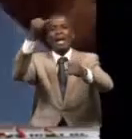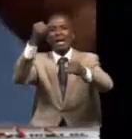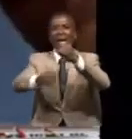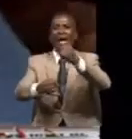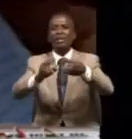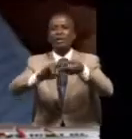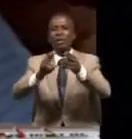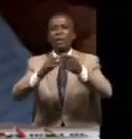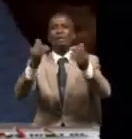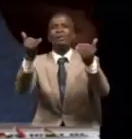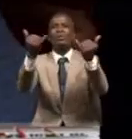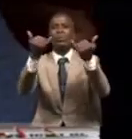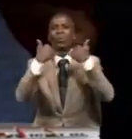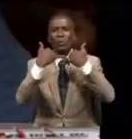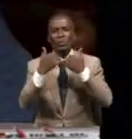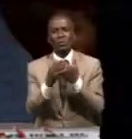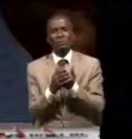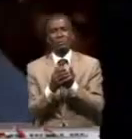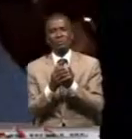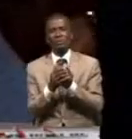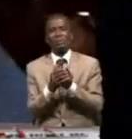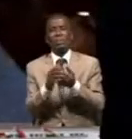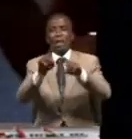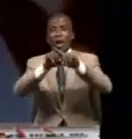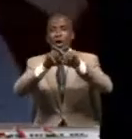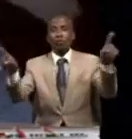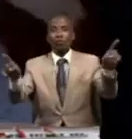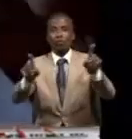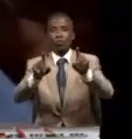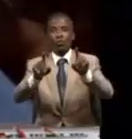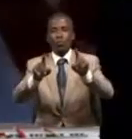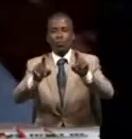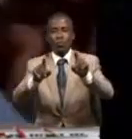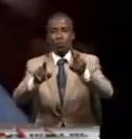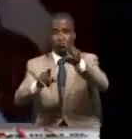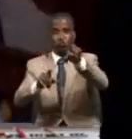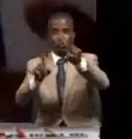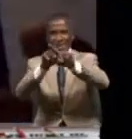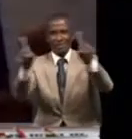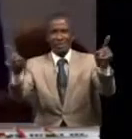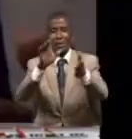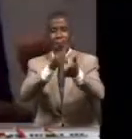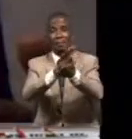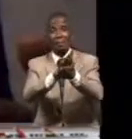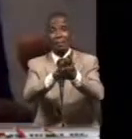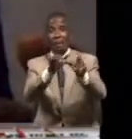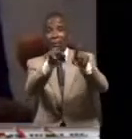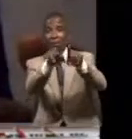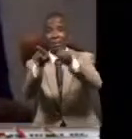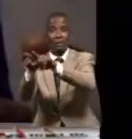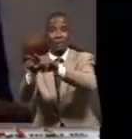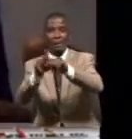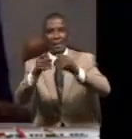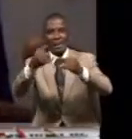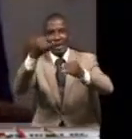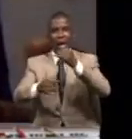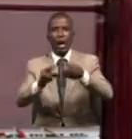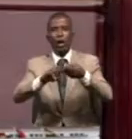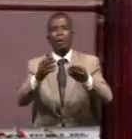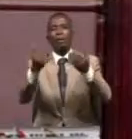votes cast in the two documents in contention are the same. So